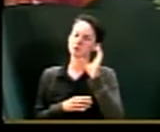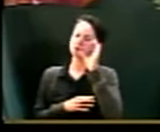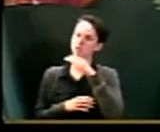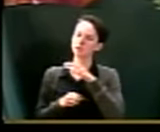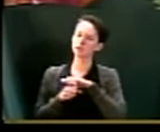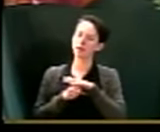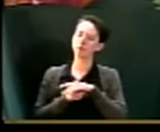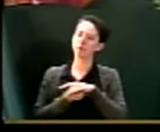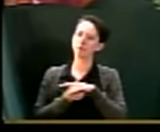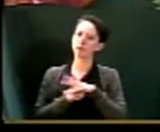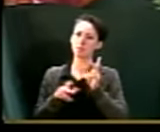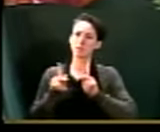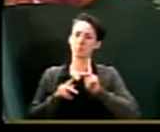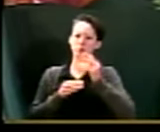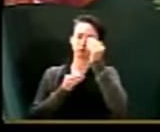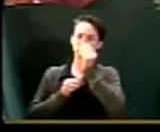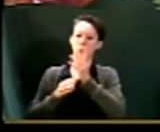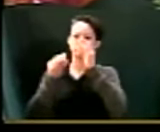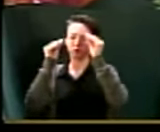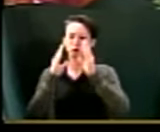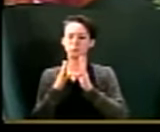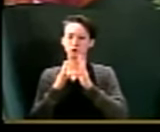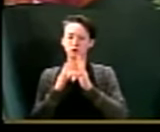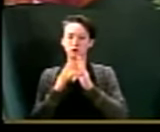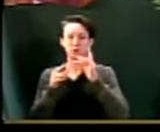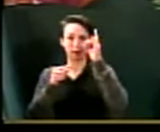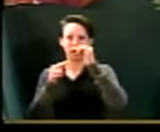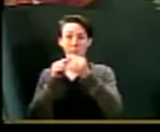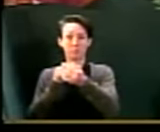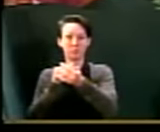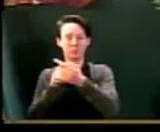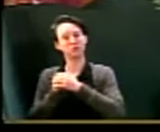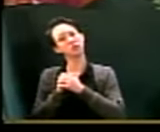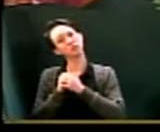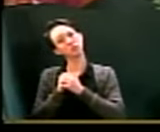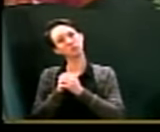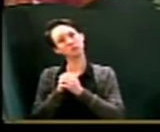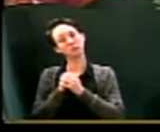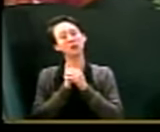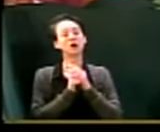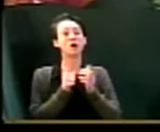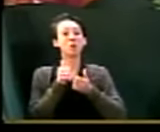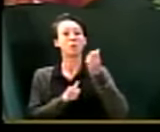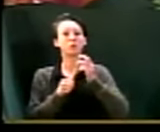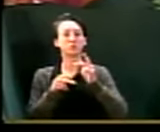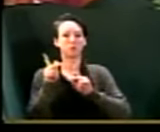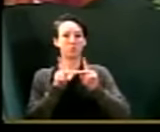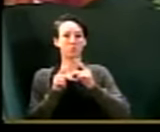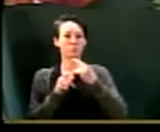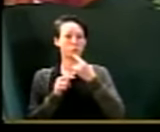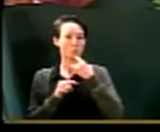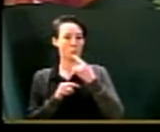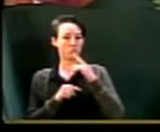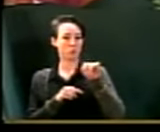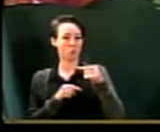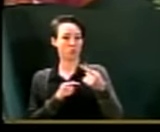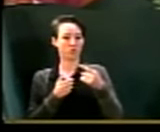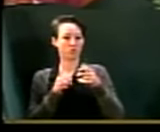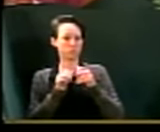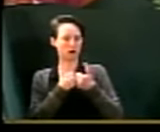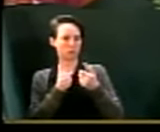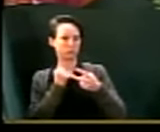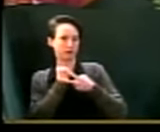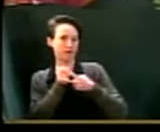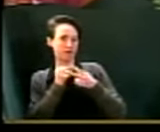Why would the Department of Education keep this information from our teachers? Most of them have been told that the only way to keep their files is to go through